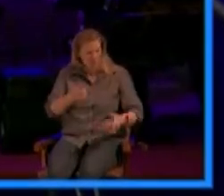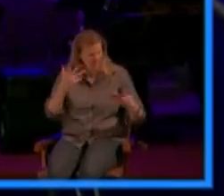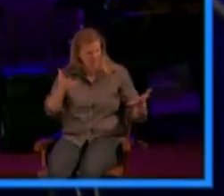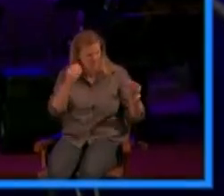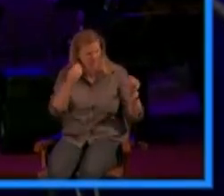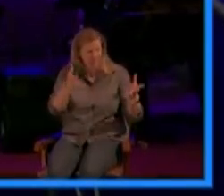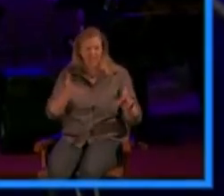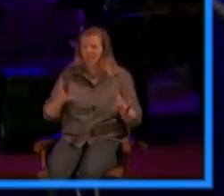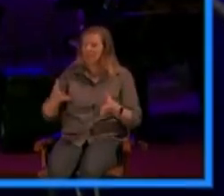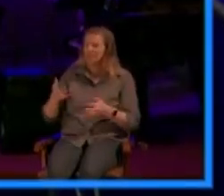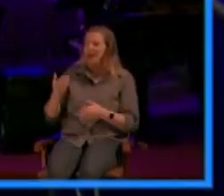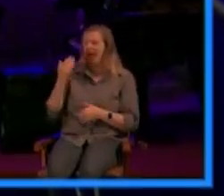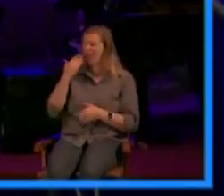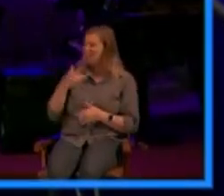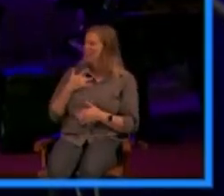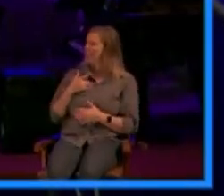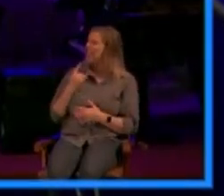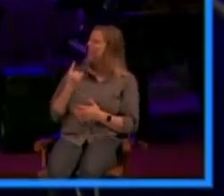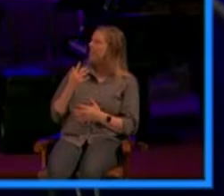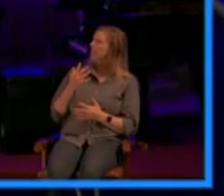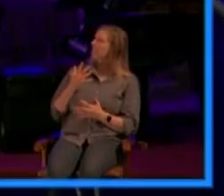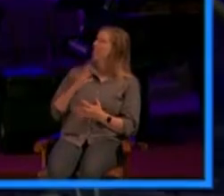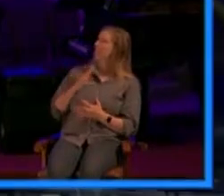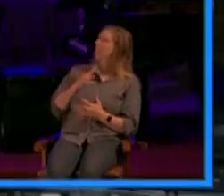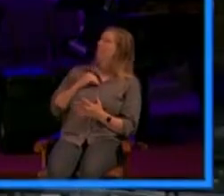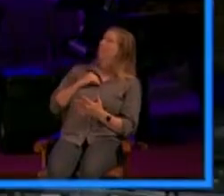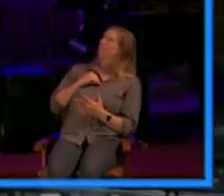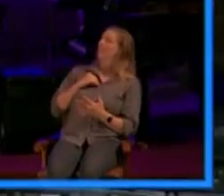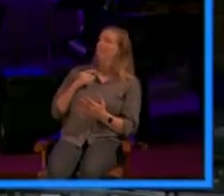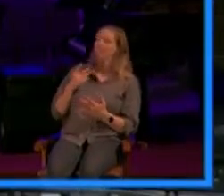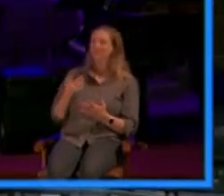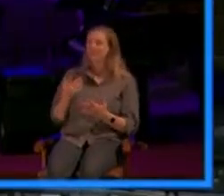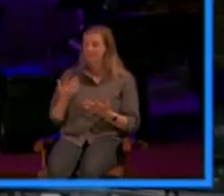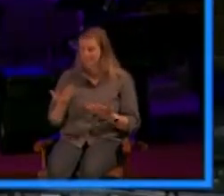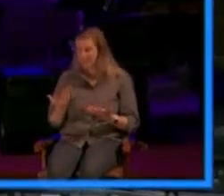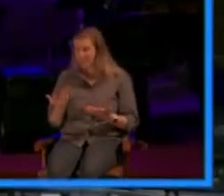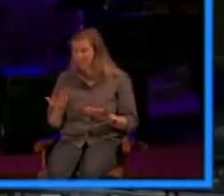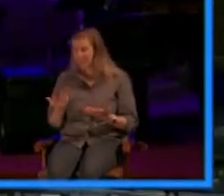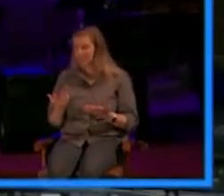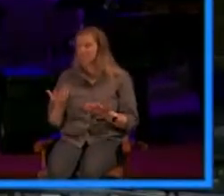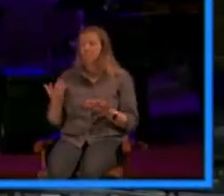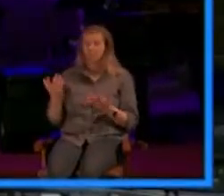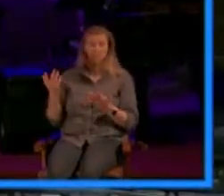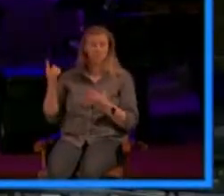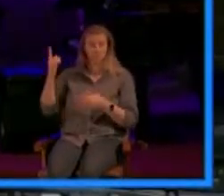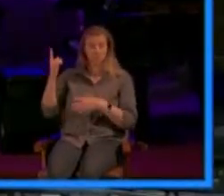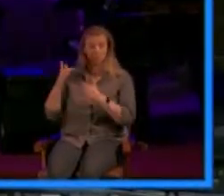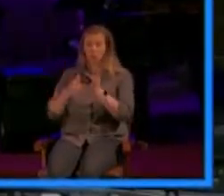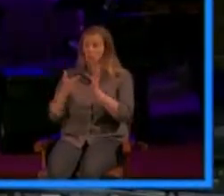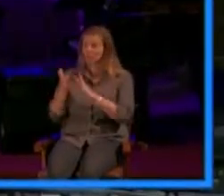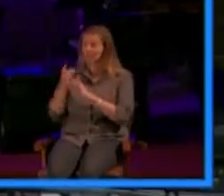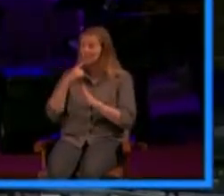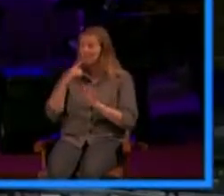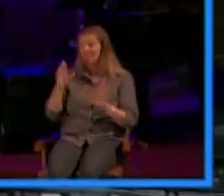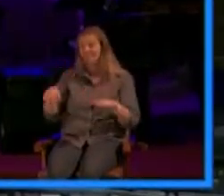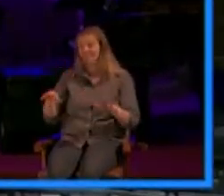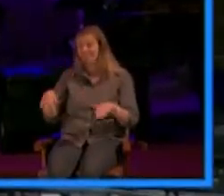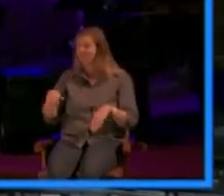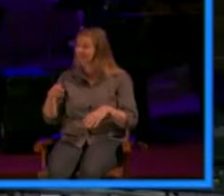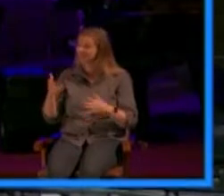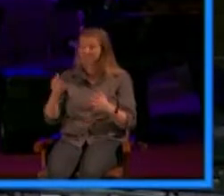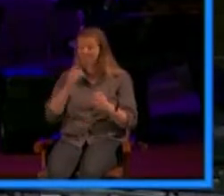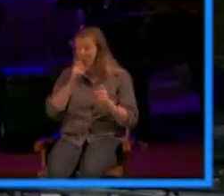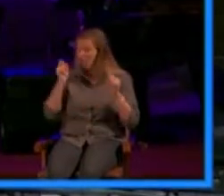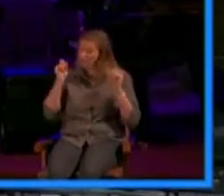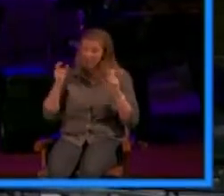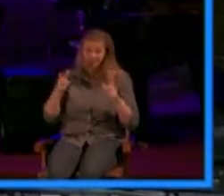Well, I tell you that by way of illustration to say that's what Jesus said. Don't be surprised that